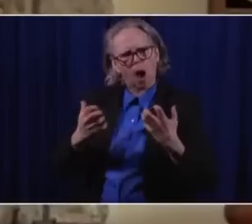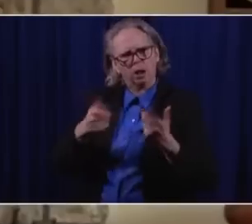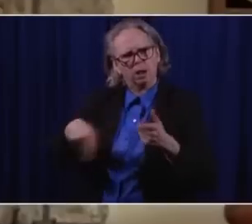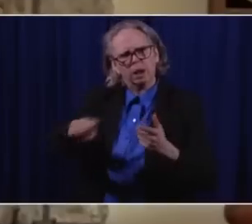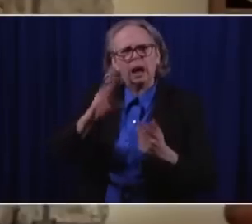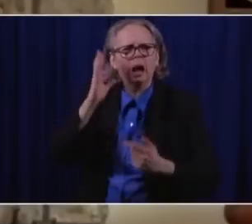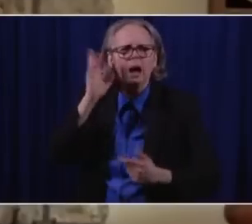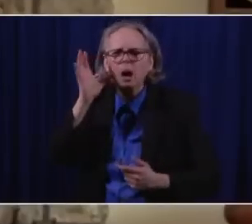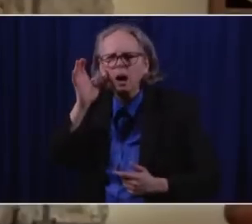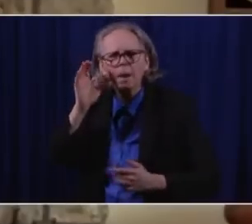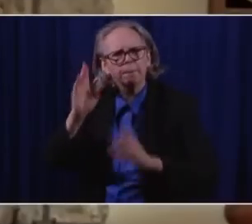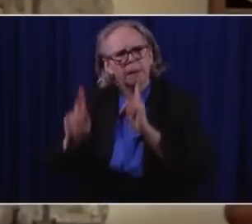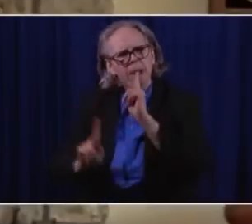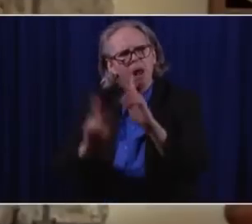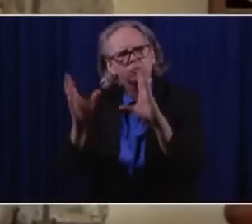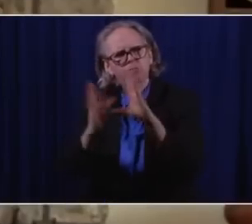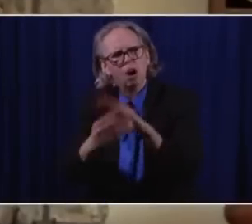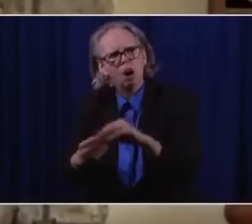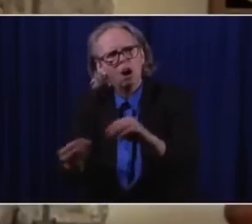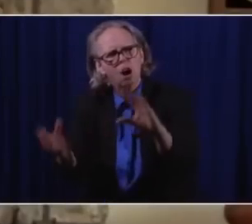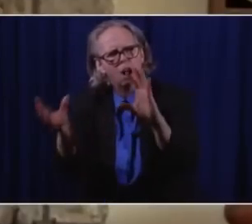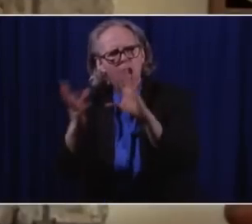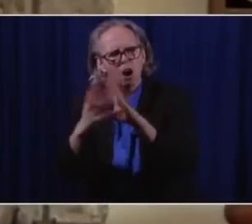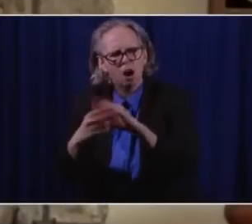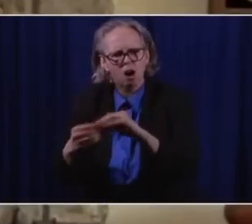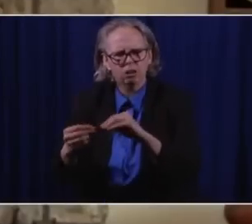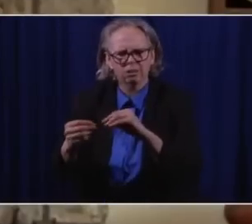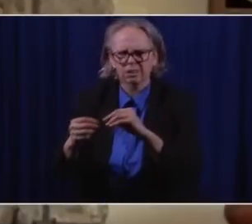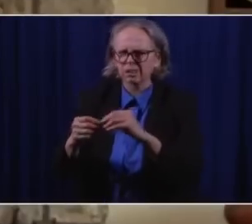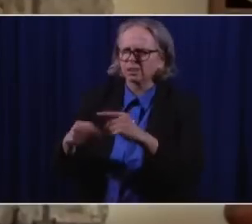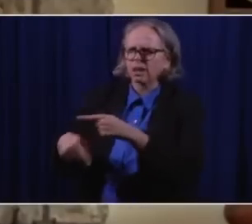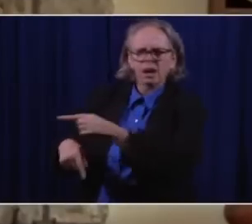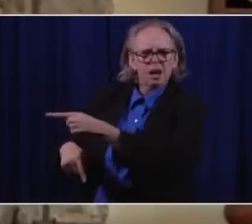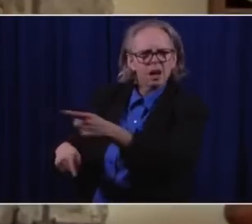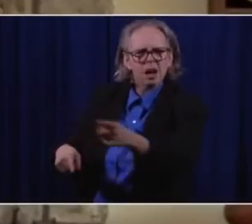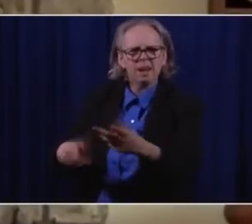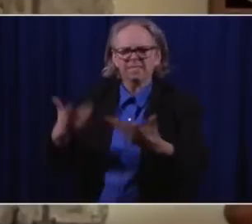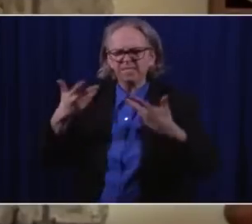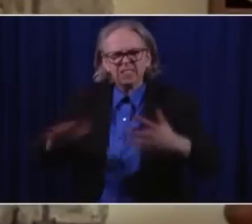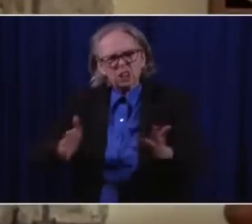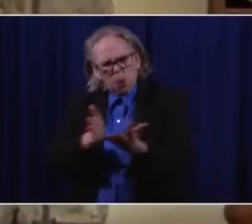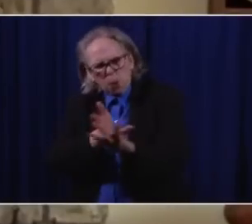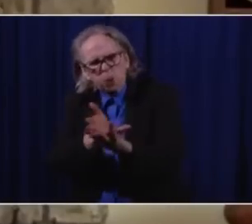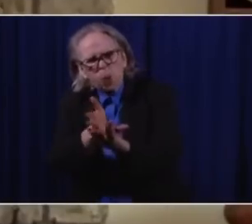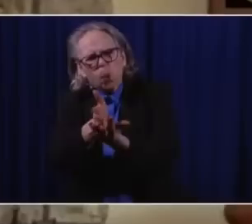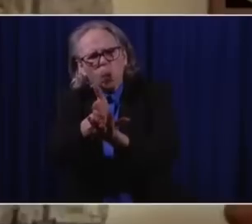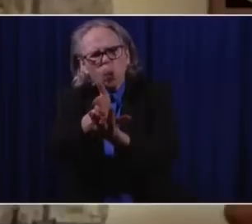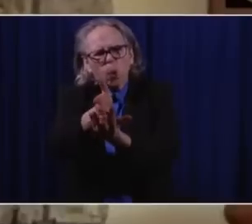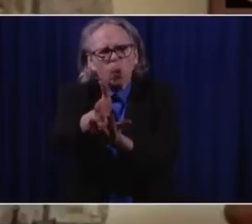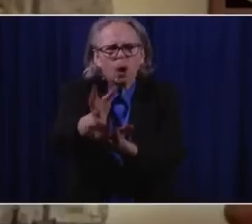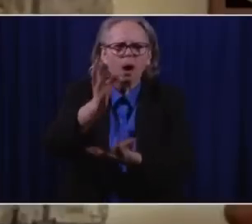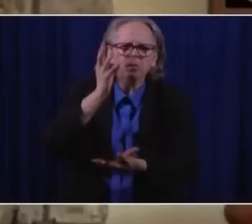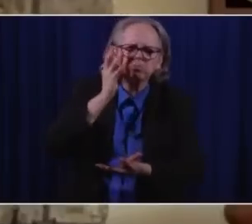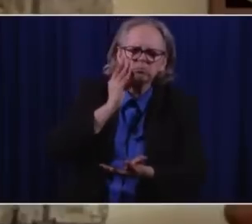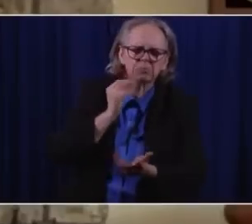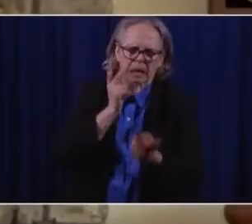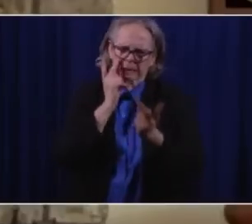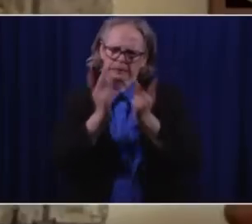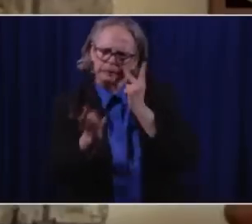So let's hear from some of the people who are really, I think, at the front line today.